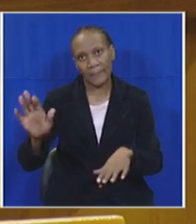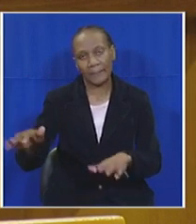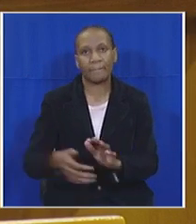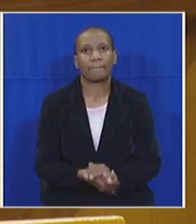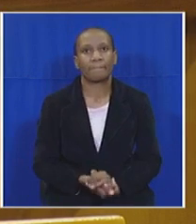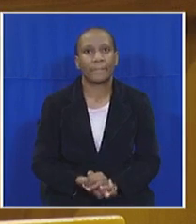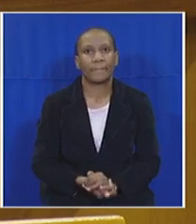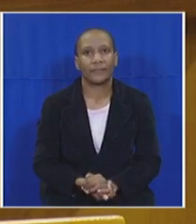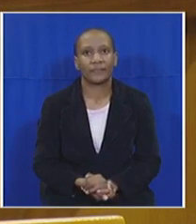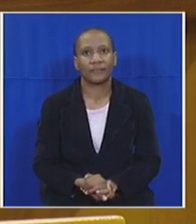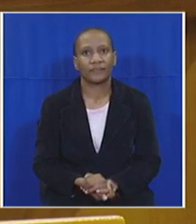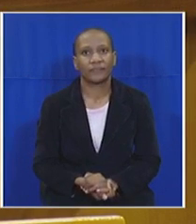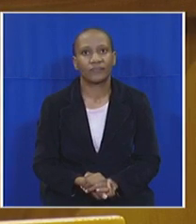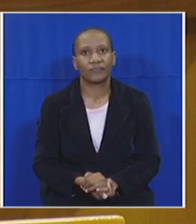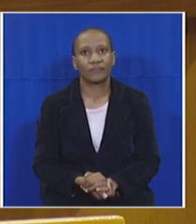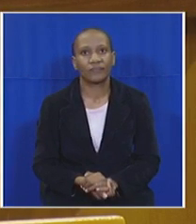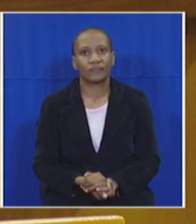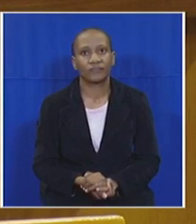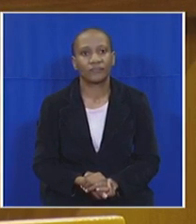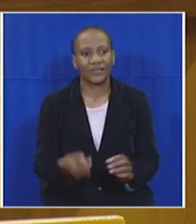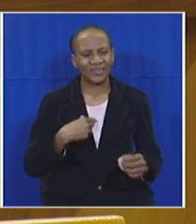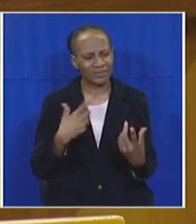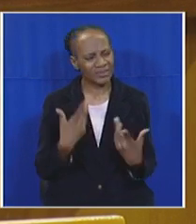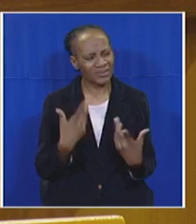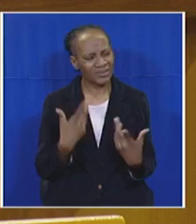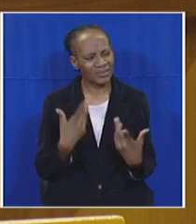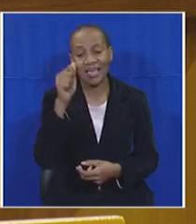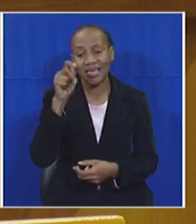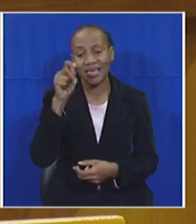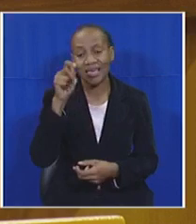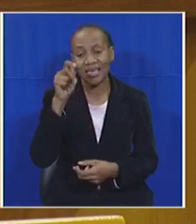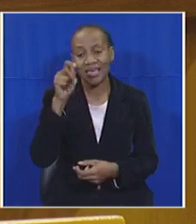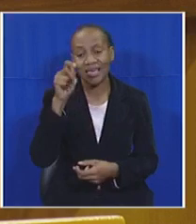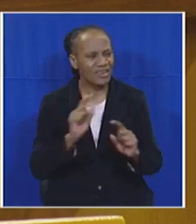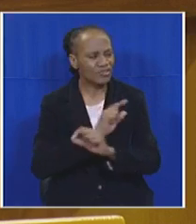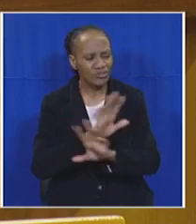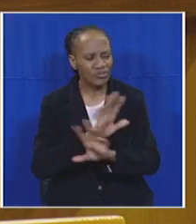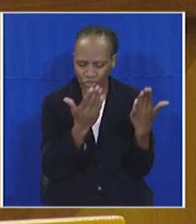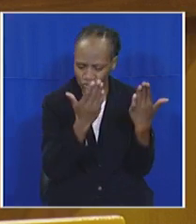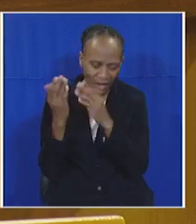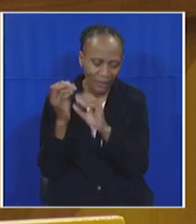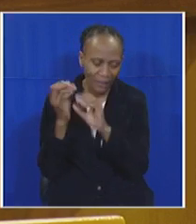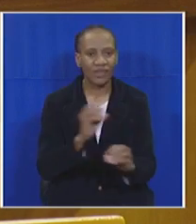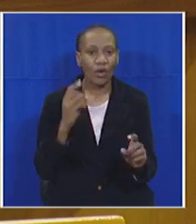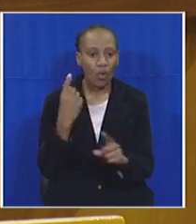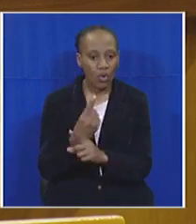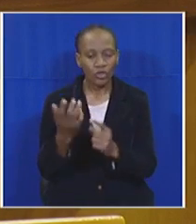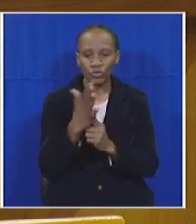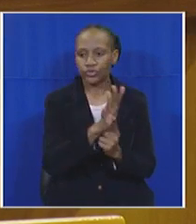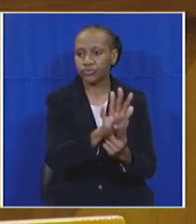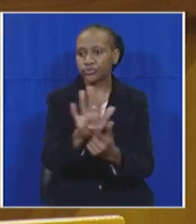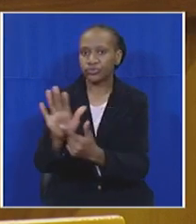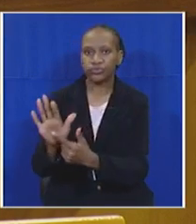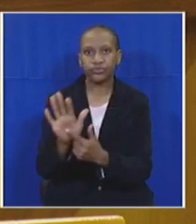local government level. It is mind-boggling that the ANC has been so unashamed in publicly showing off their willingness